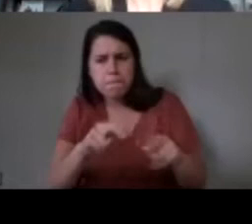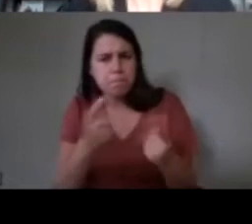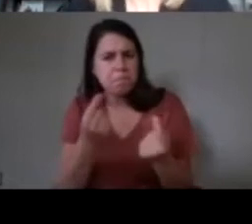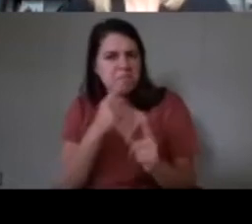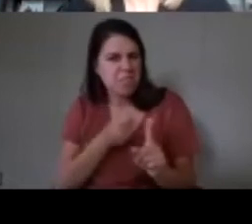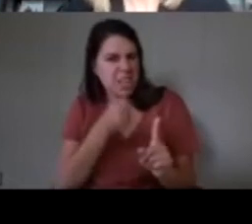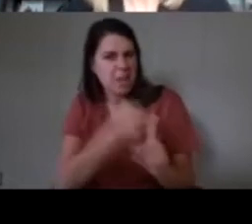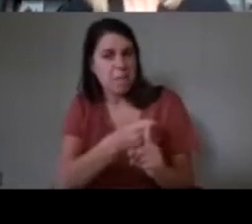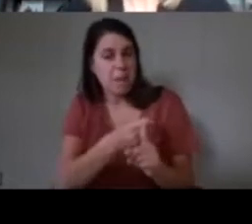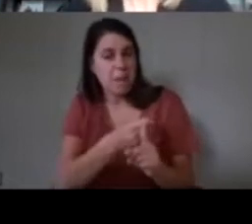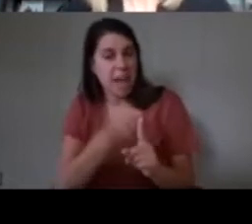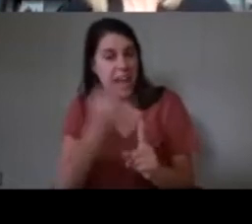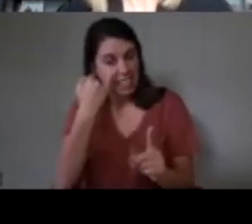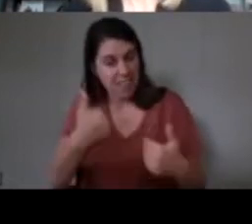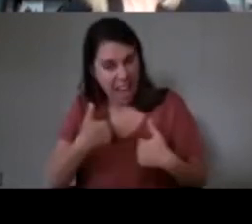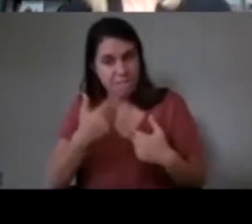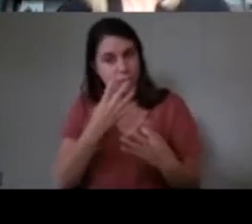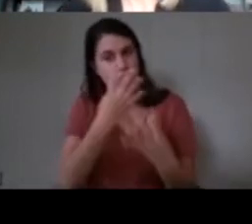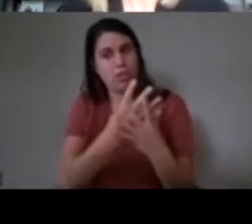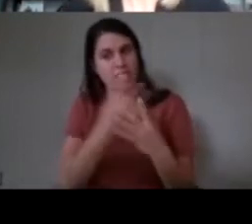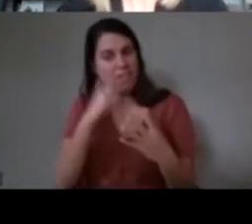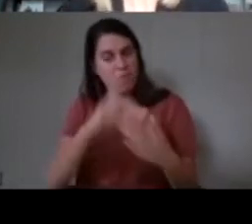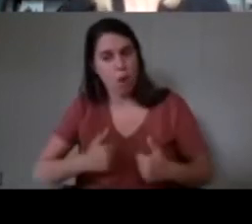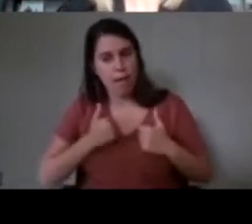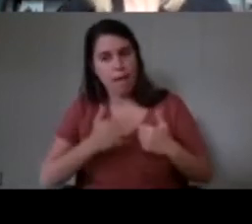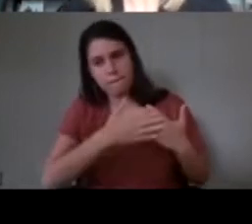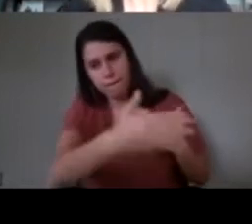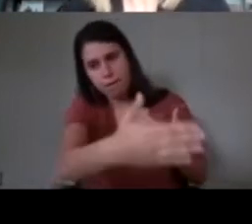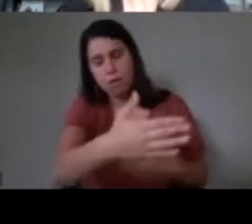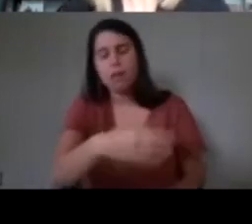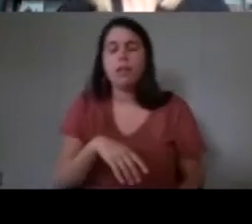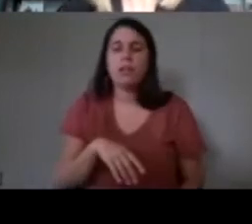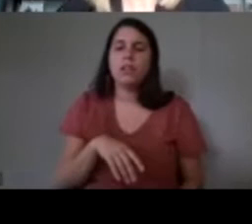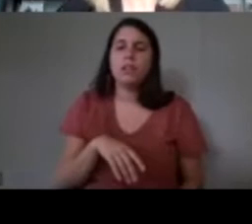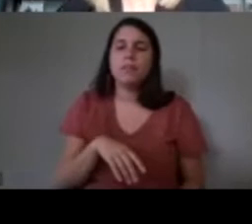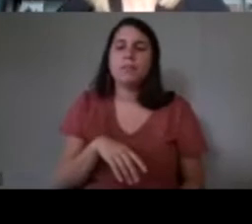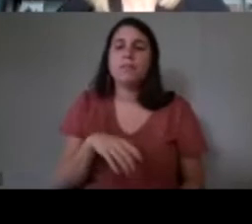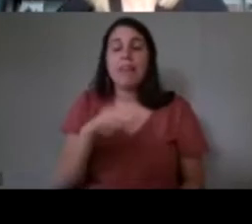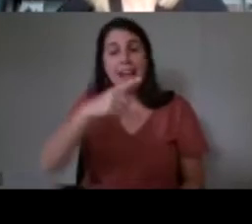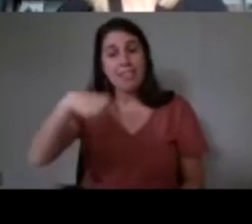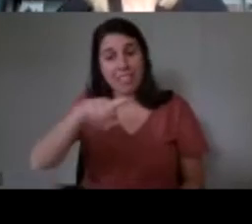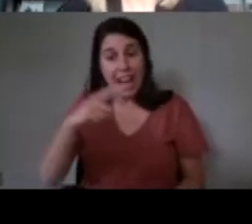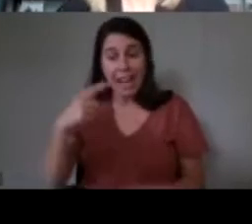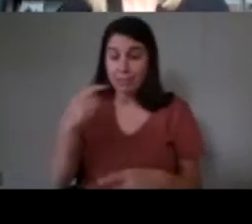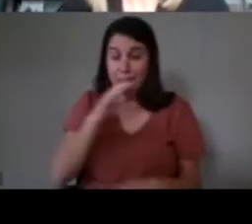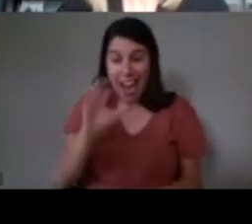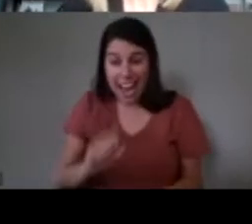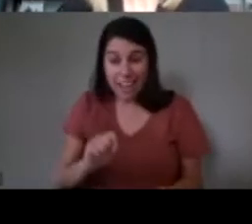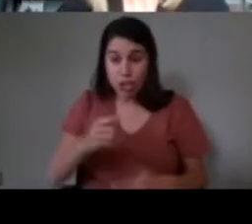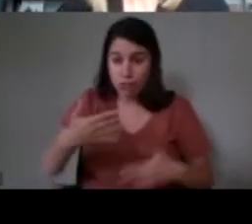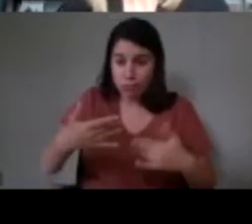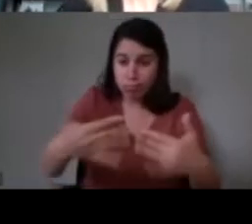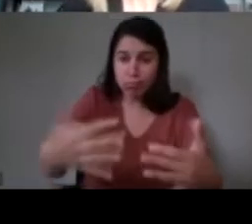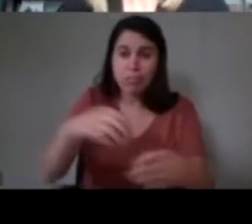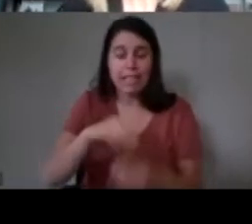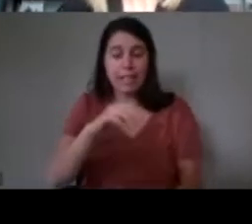a life sentence among people who had truly aged in place in prison. So we